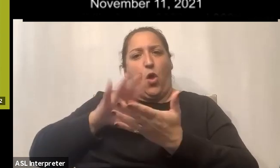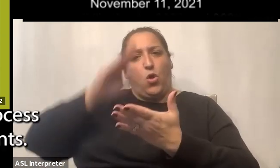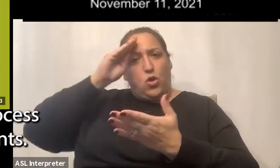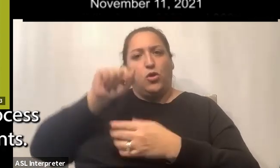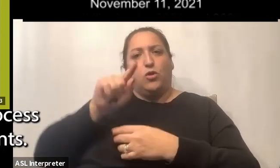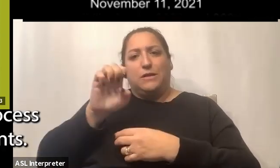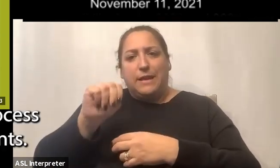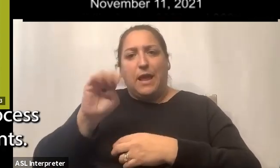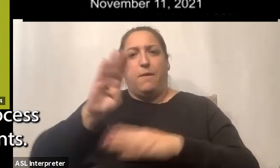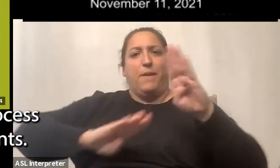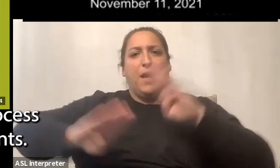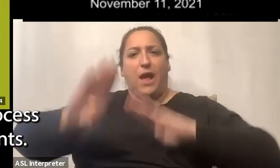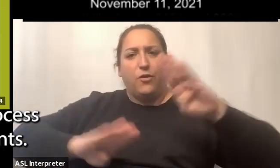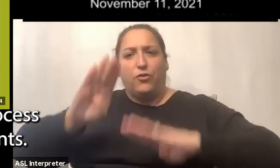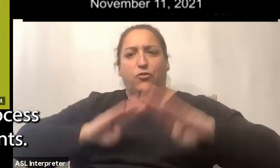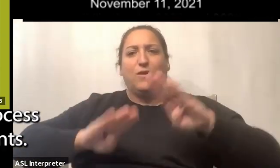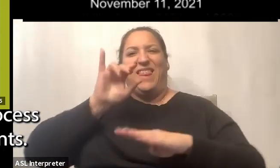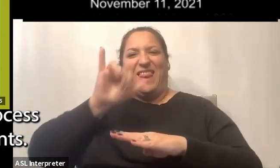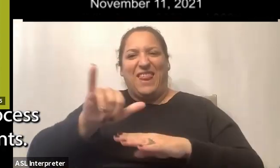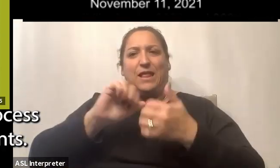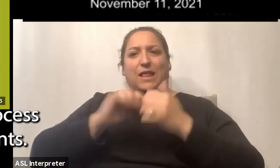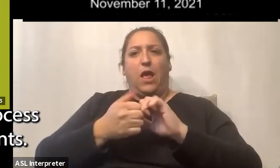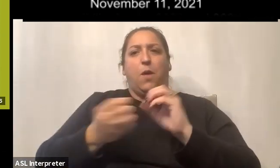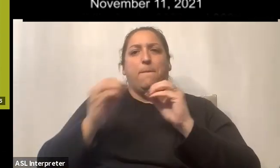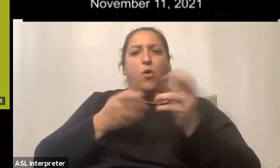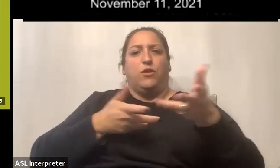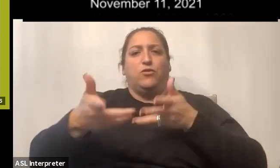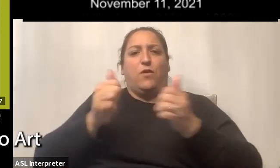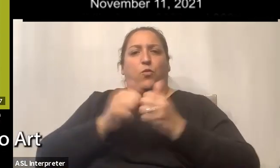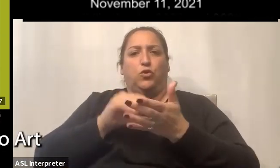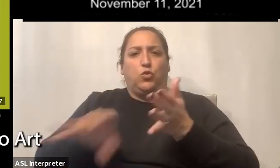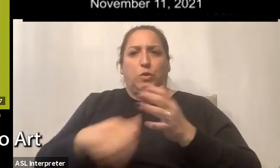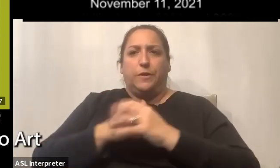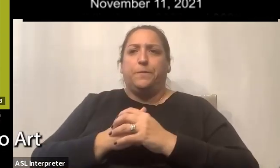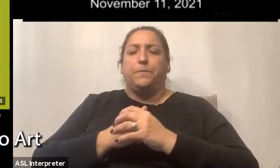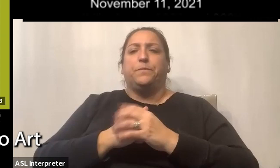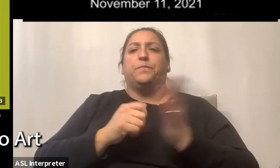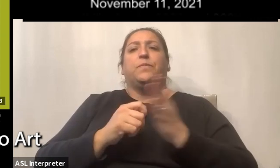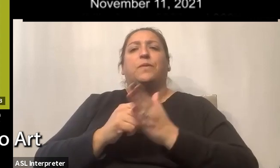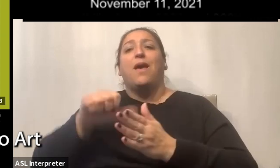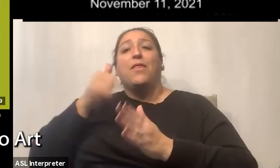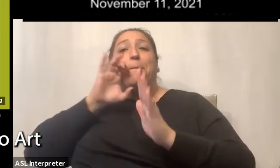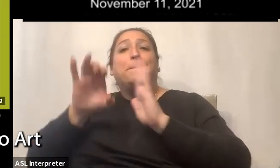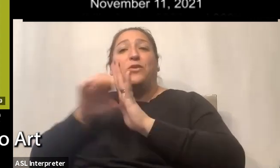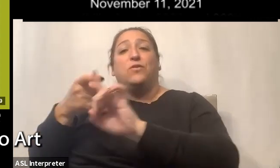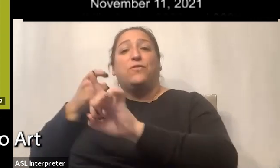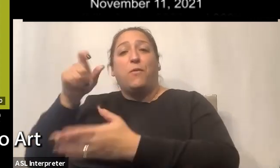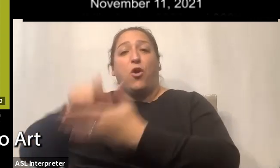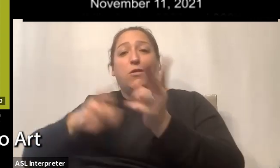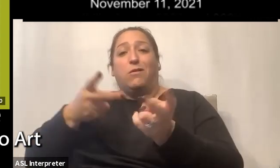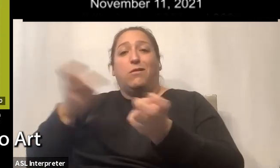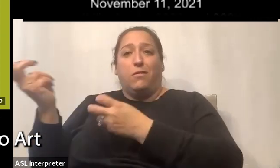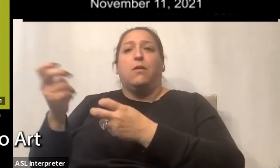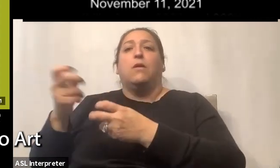biology. And this is how they make the process more interactive for the students. Another clip is from an article called "Making